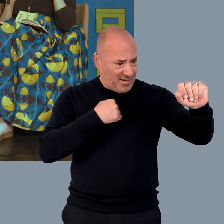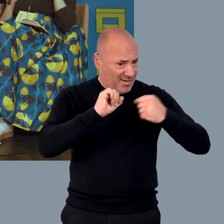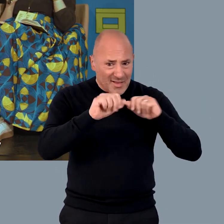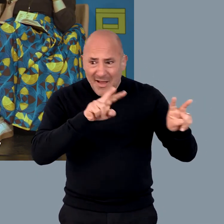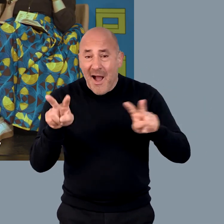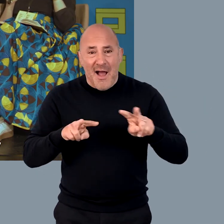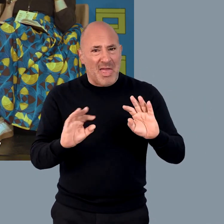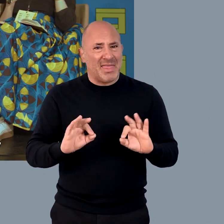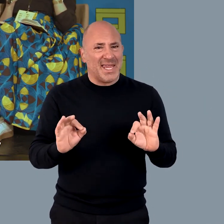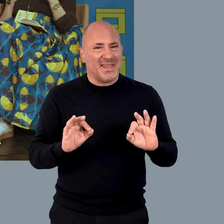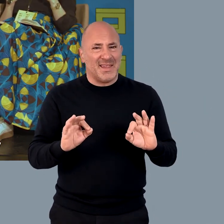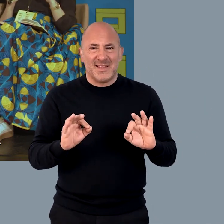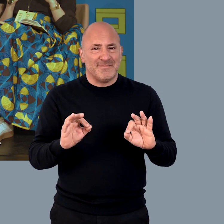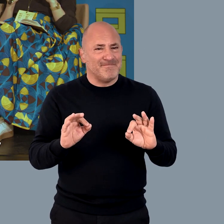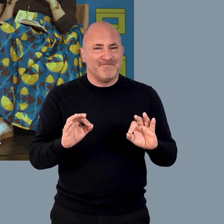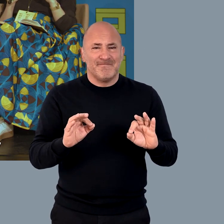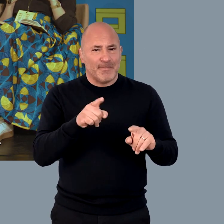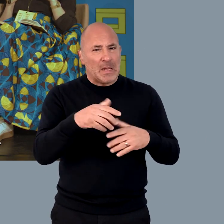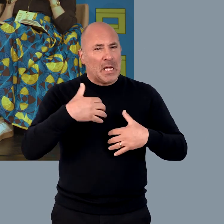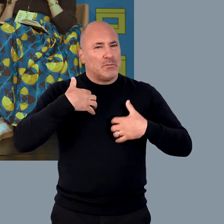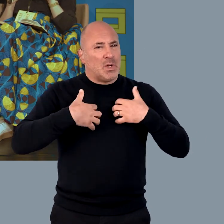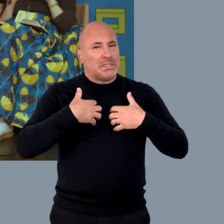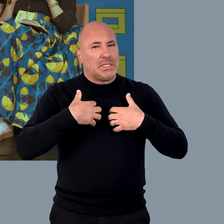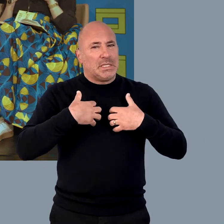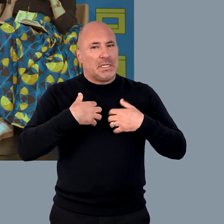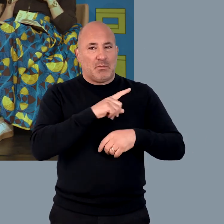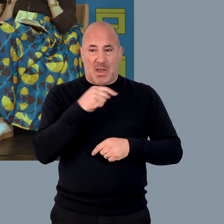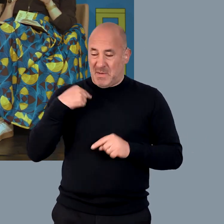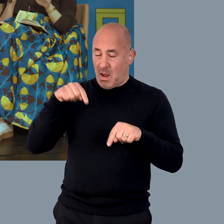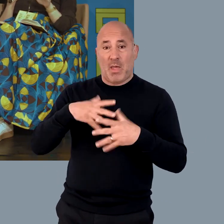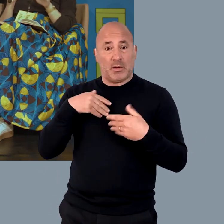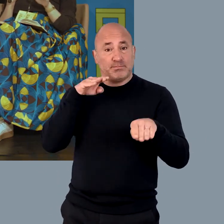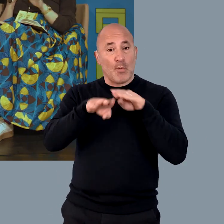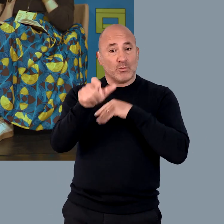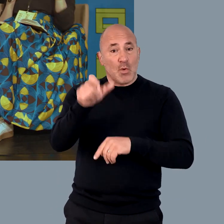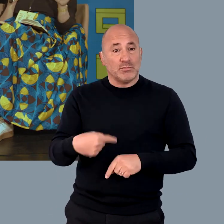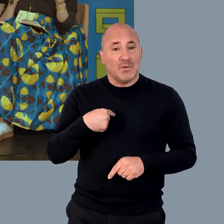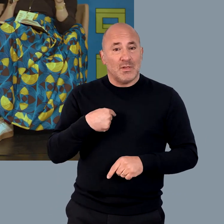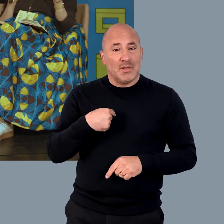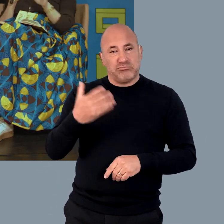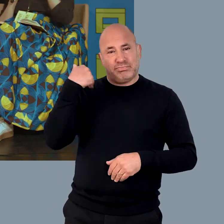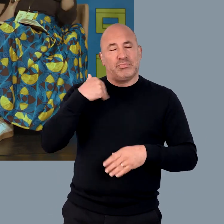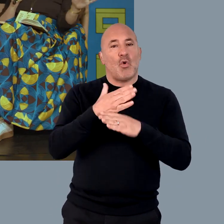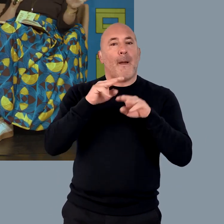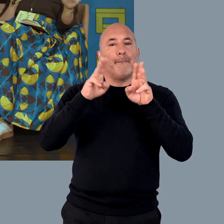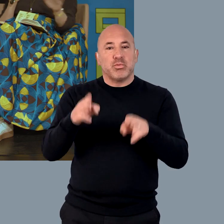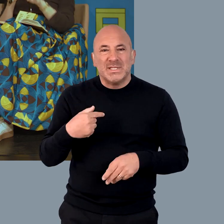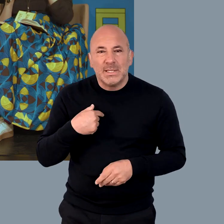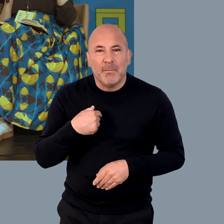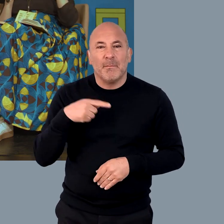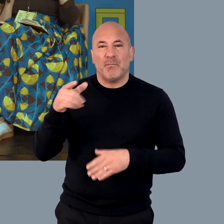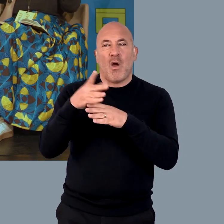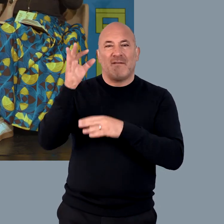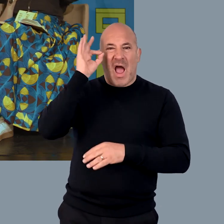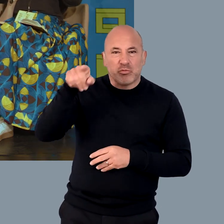doing things, but actually we aren't learning from each other. And that's why I thought it was really interesting that I'm here as a sport person, used to work in a museum, used to work in a